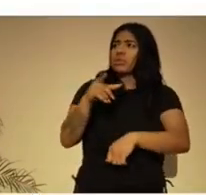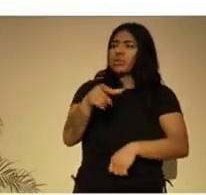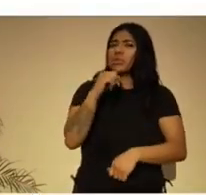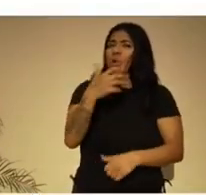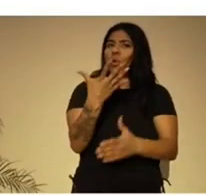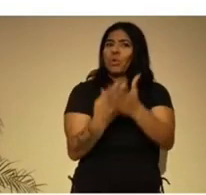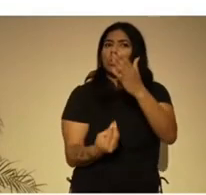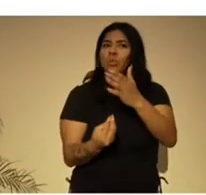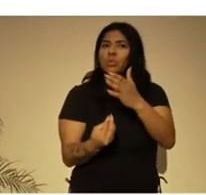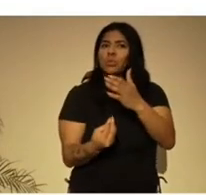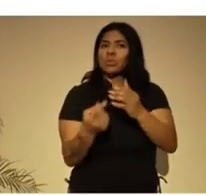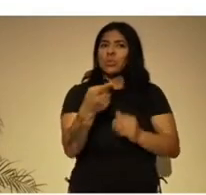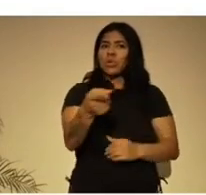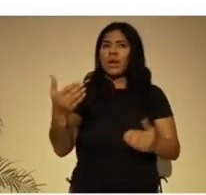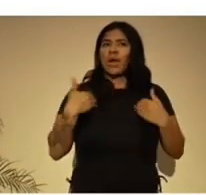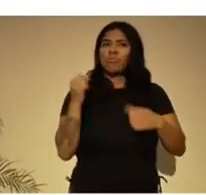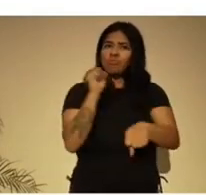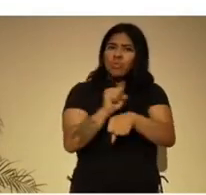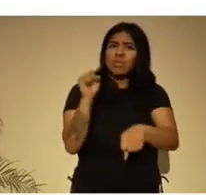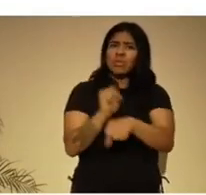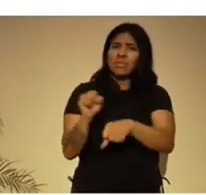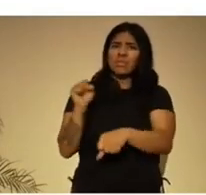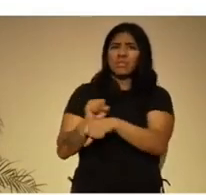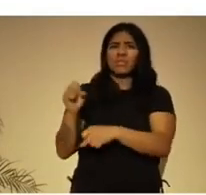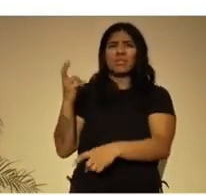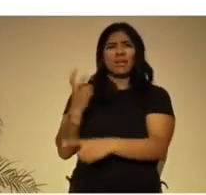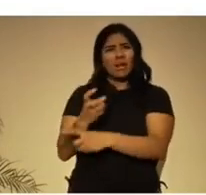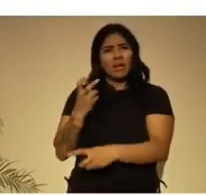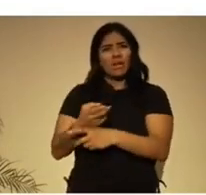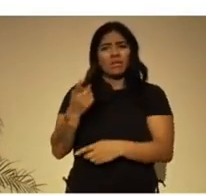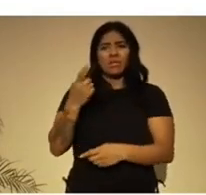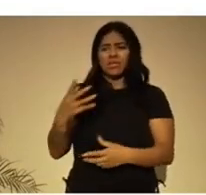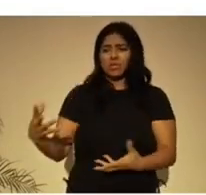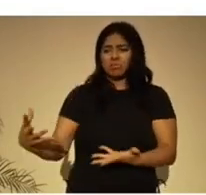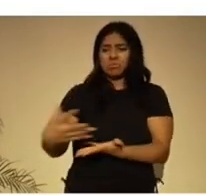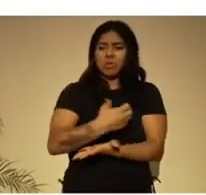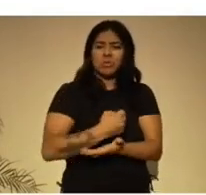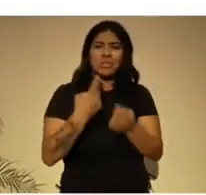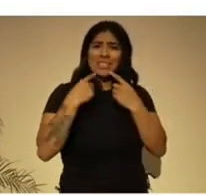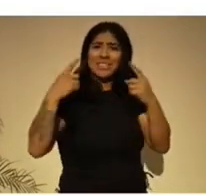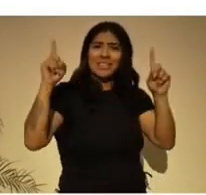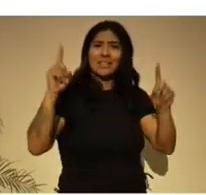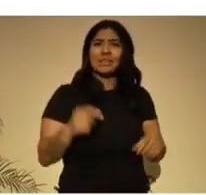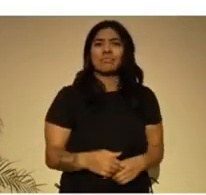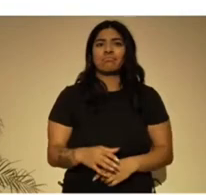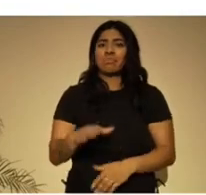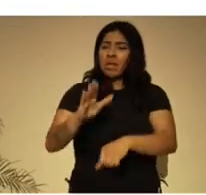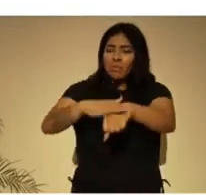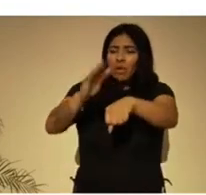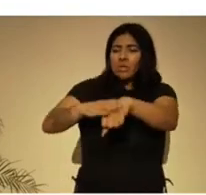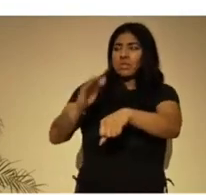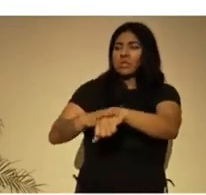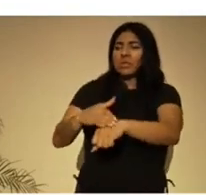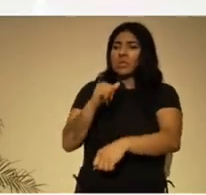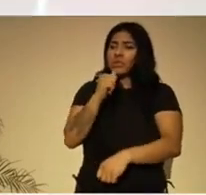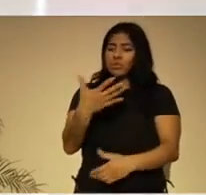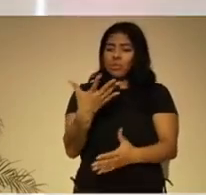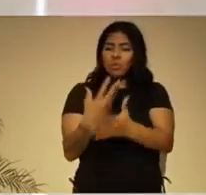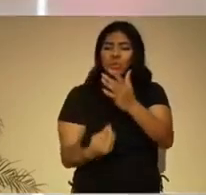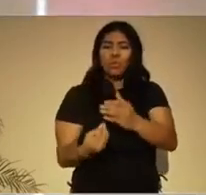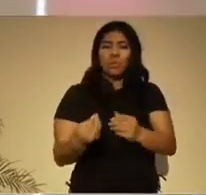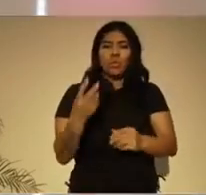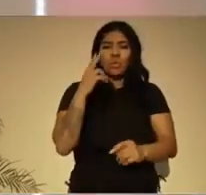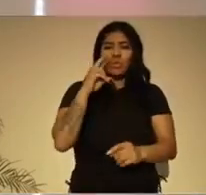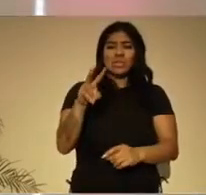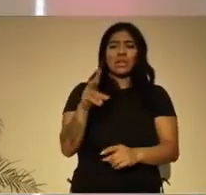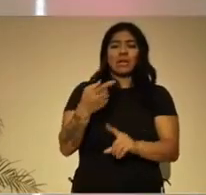Watch out that you don't lose all of the things that you keep working for. Watch out that you don't lose sight of the things